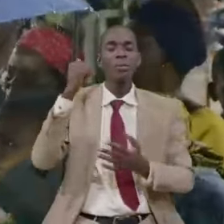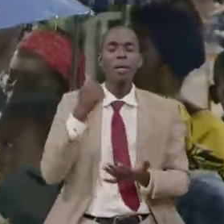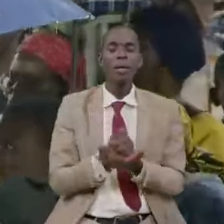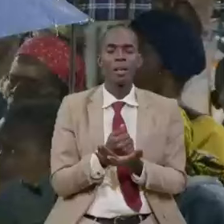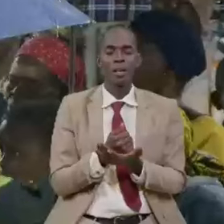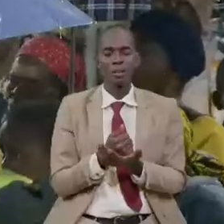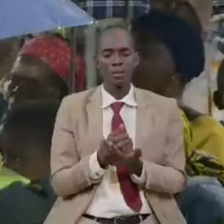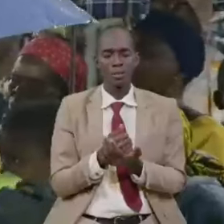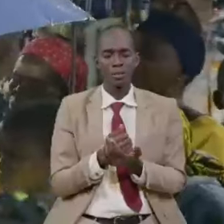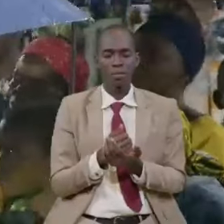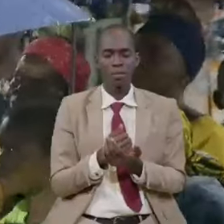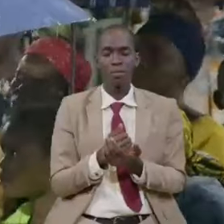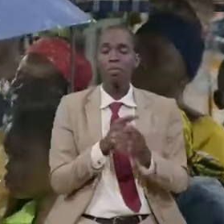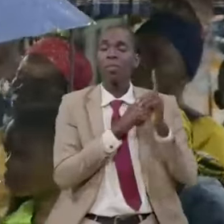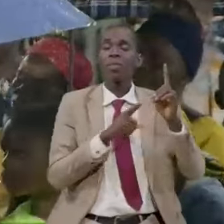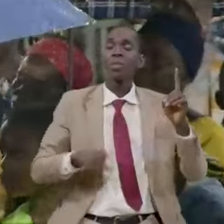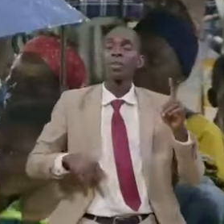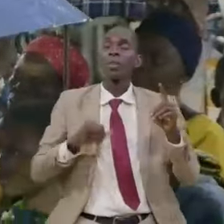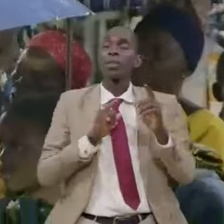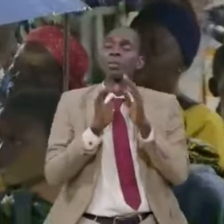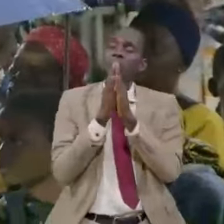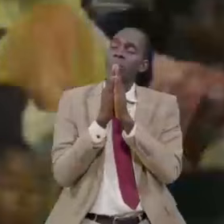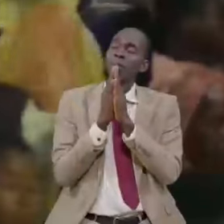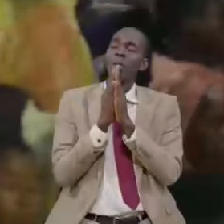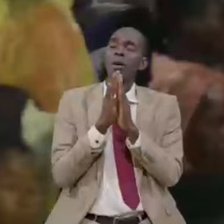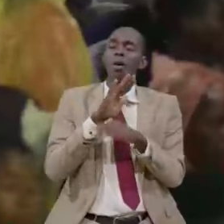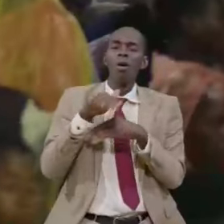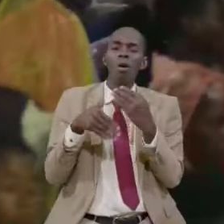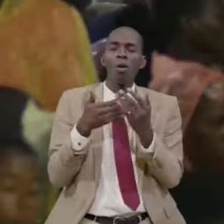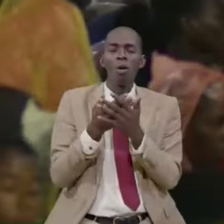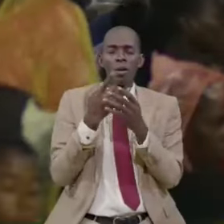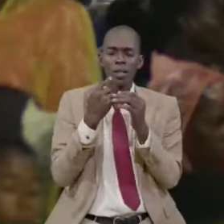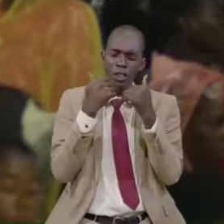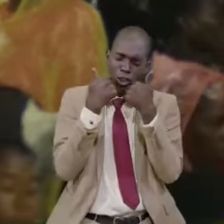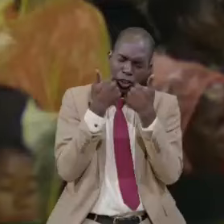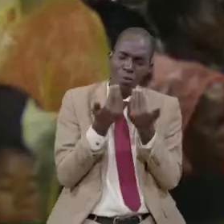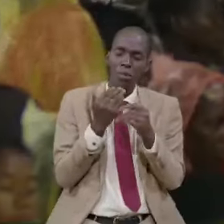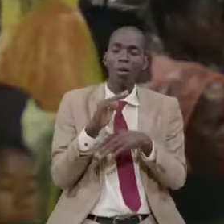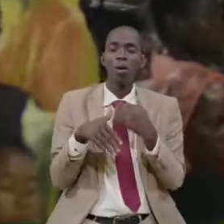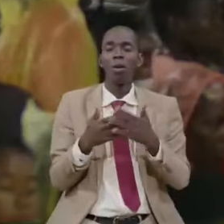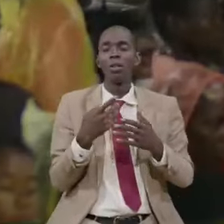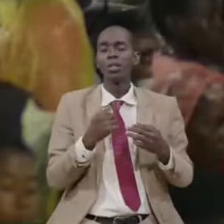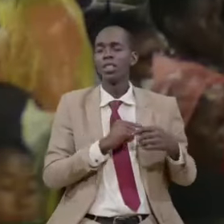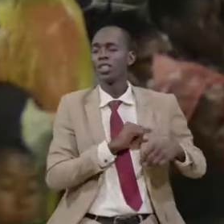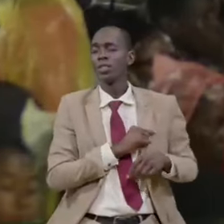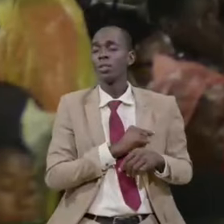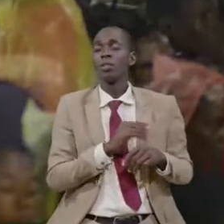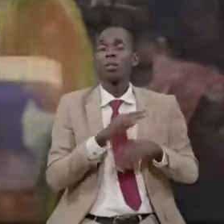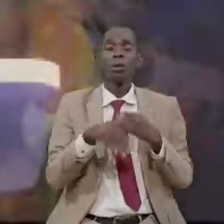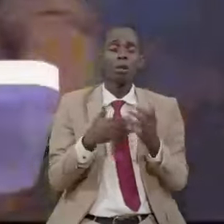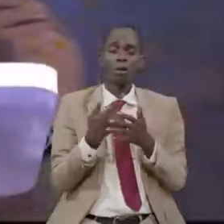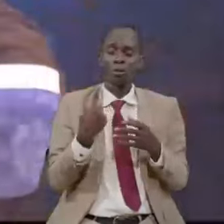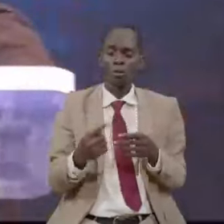Lord, I pray all the shame, all the guilt, all the condemnation of